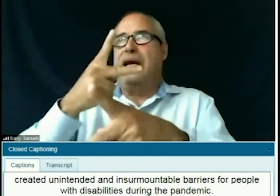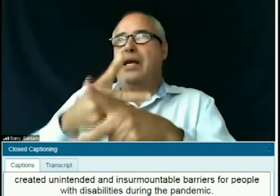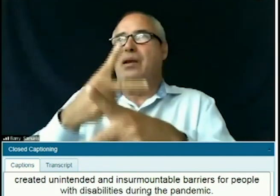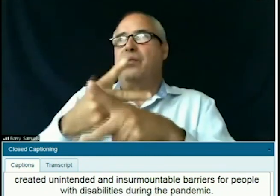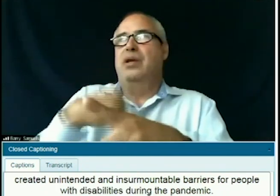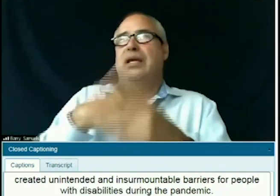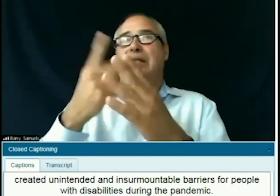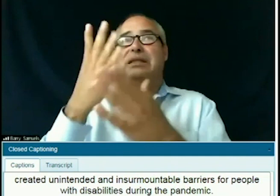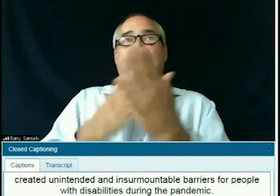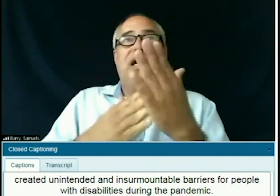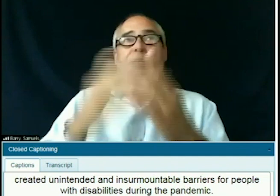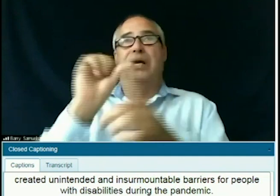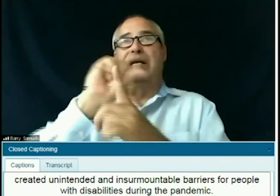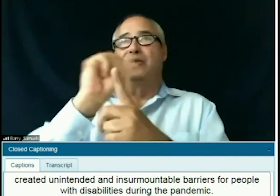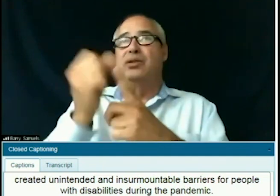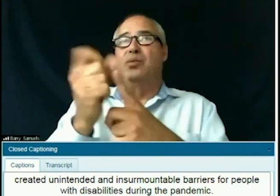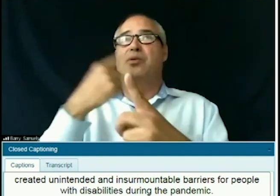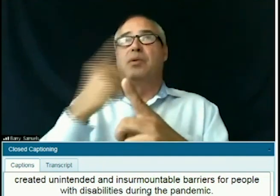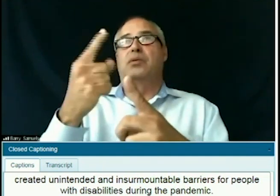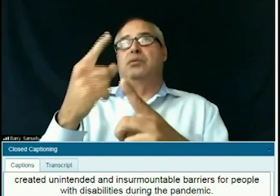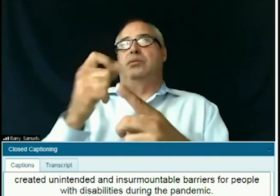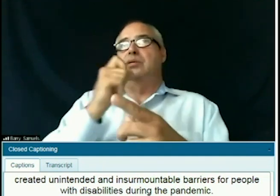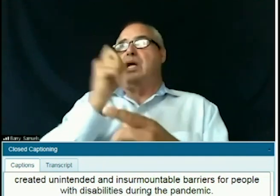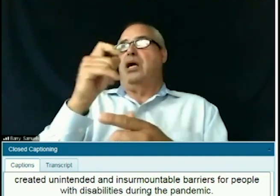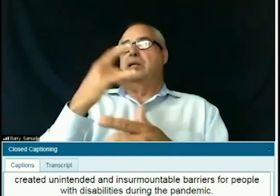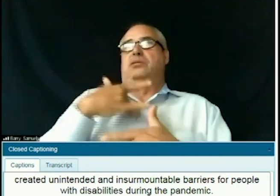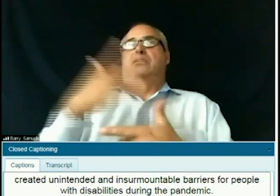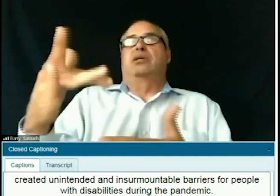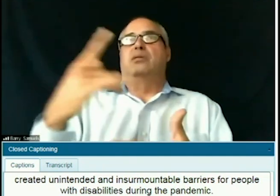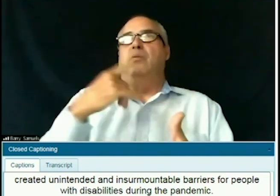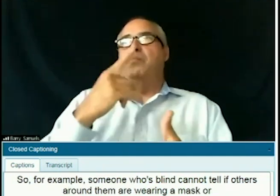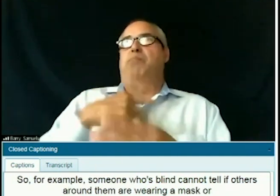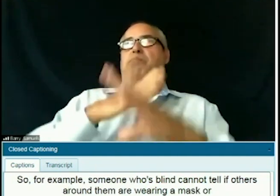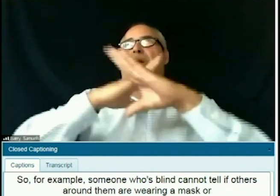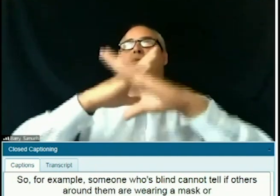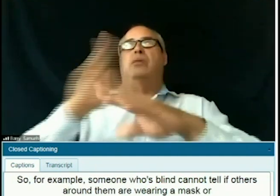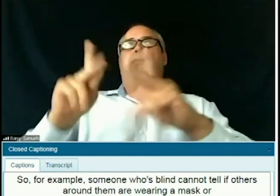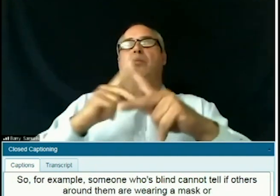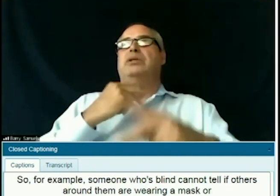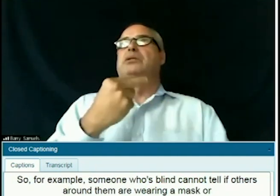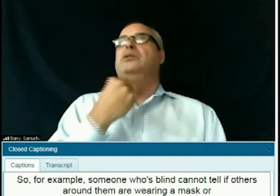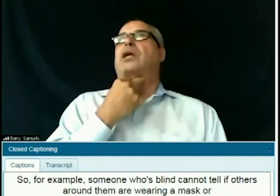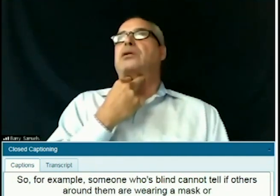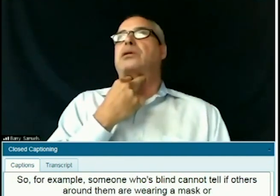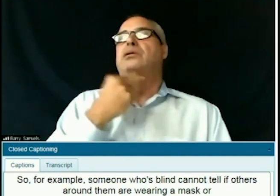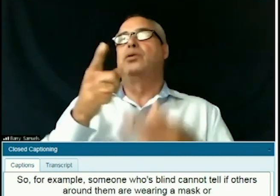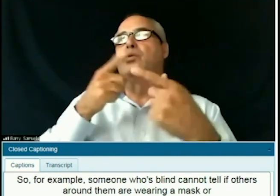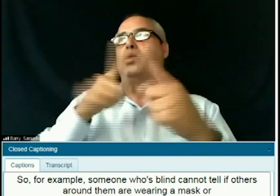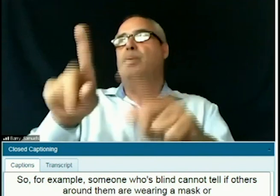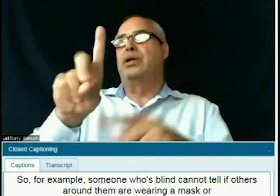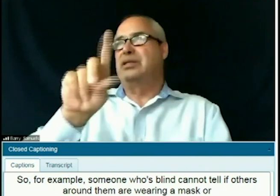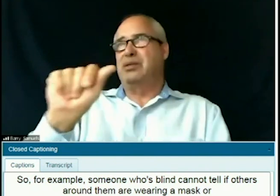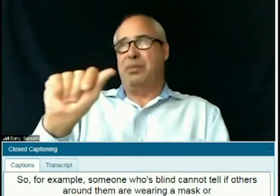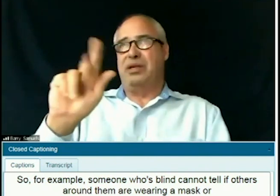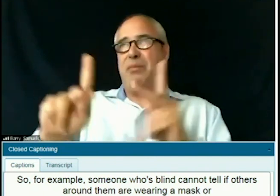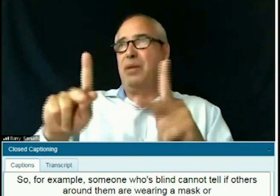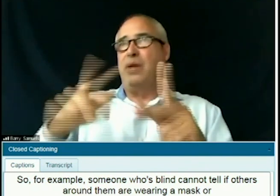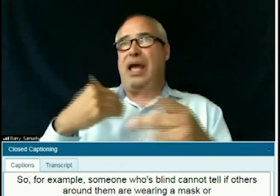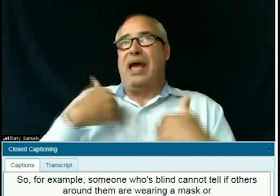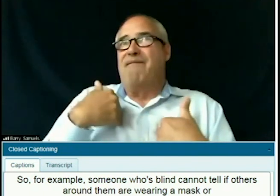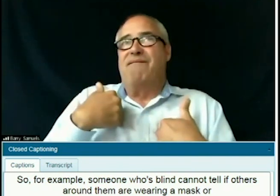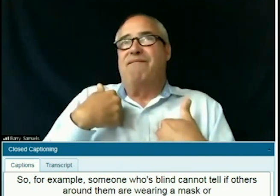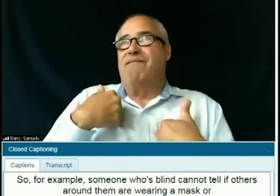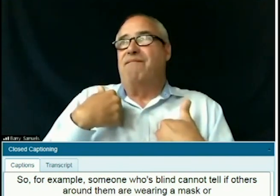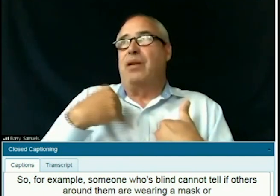have created unintended and insurmountable barriers for people with disabilities during the pandemic. So, for example, someone who's